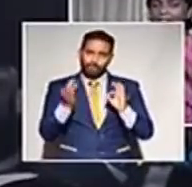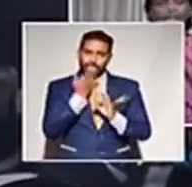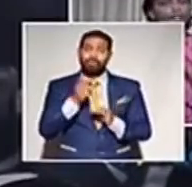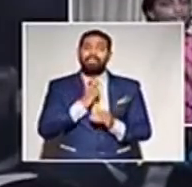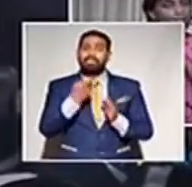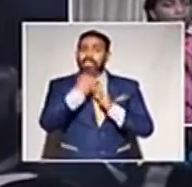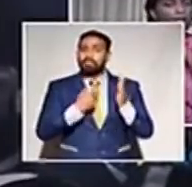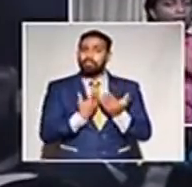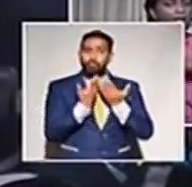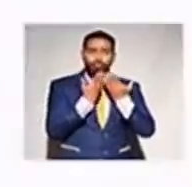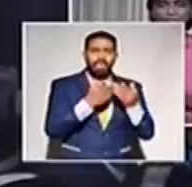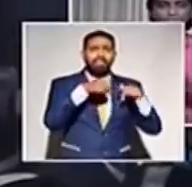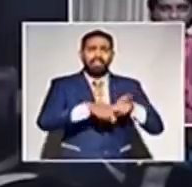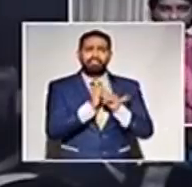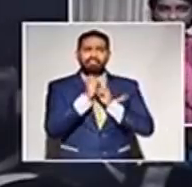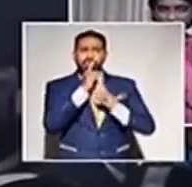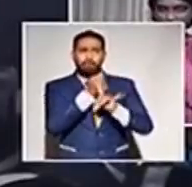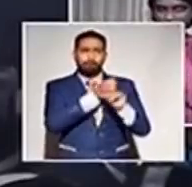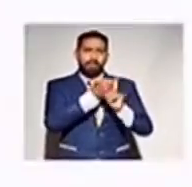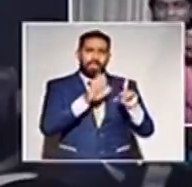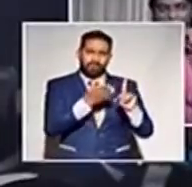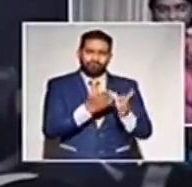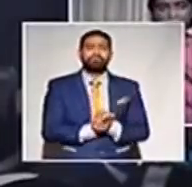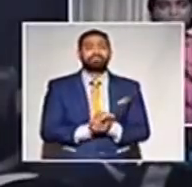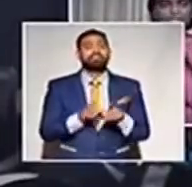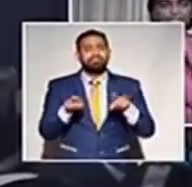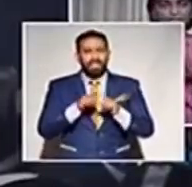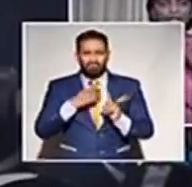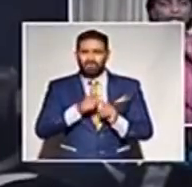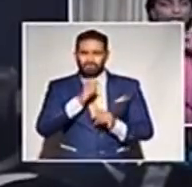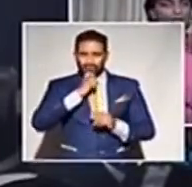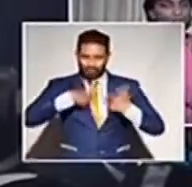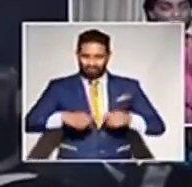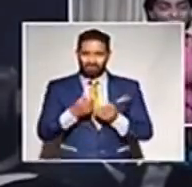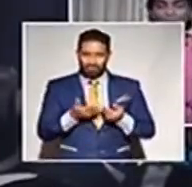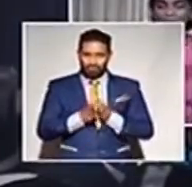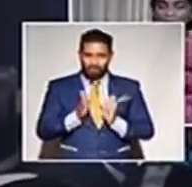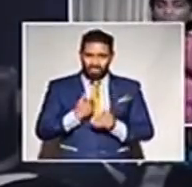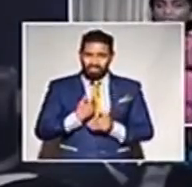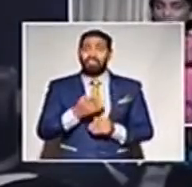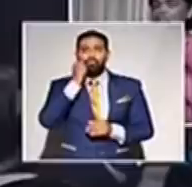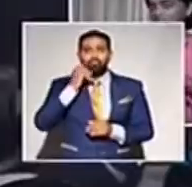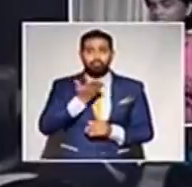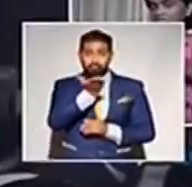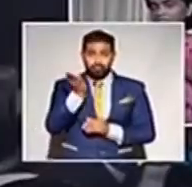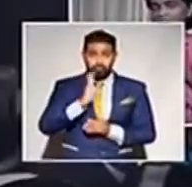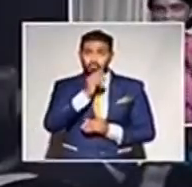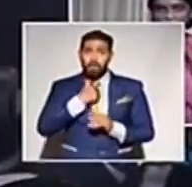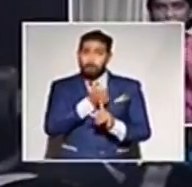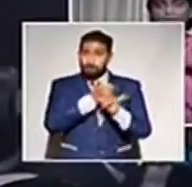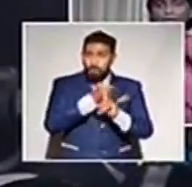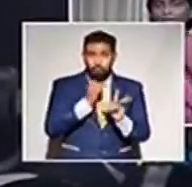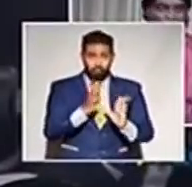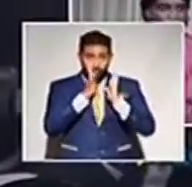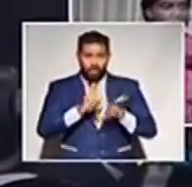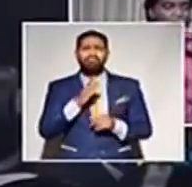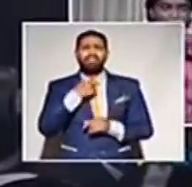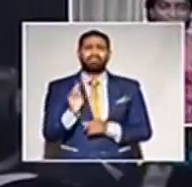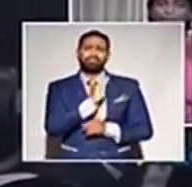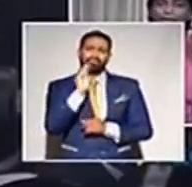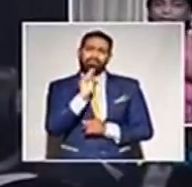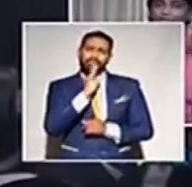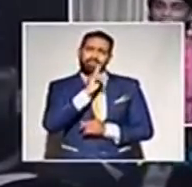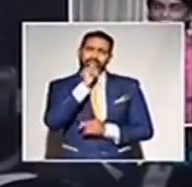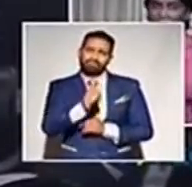As lawyers, we wish to state that if the Attorney General continues to act like this, we will table a proposal in parliament to impeach the Attorney General.